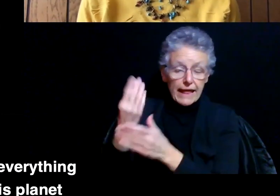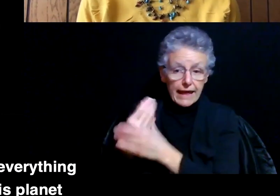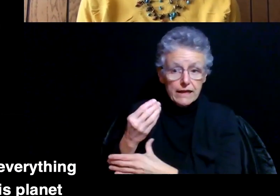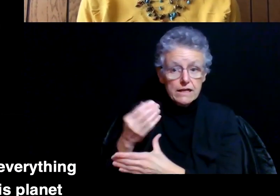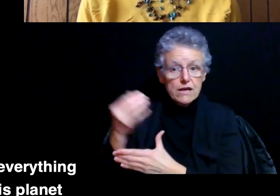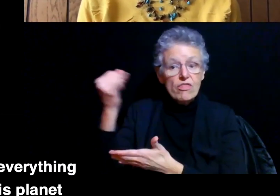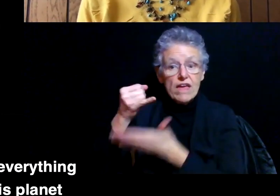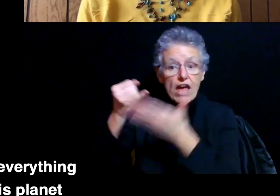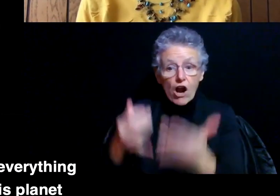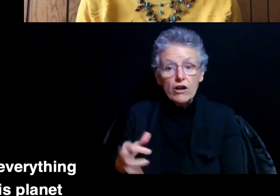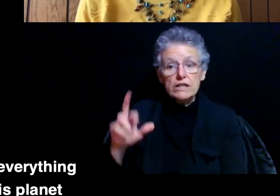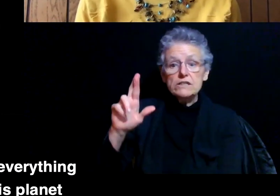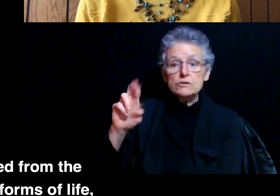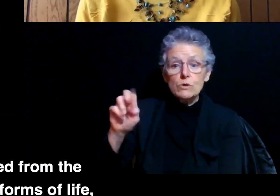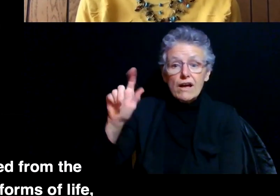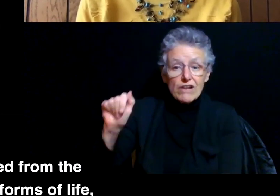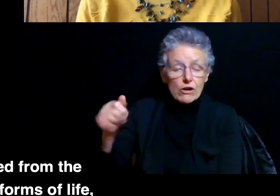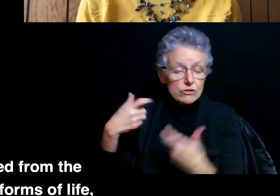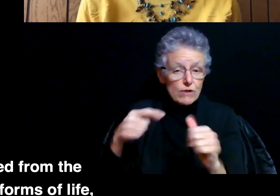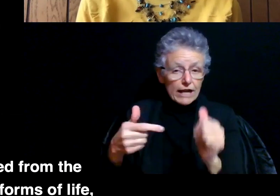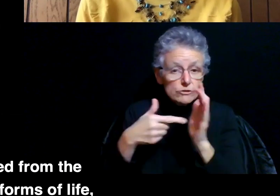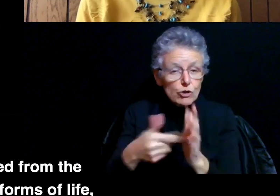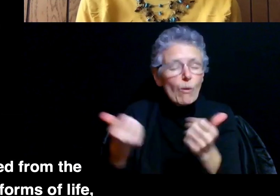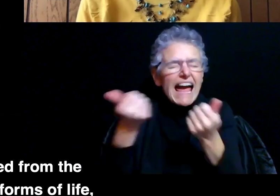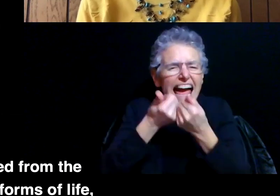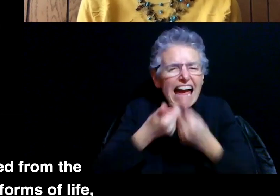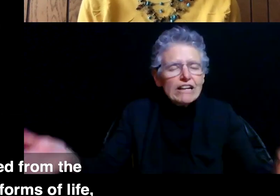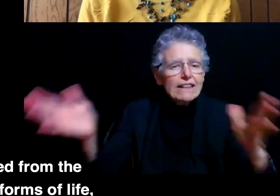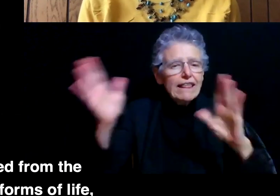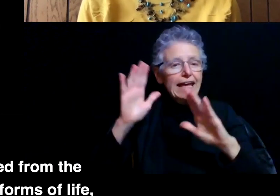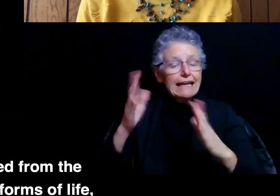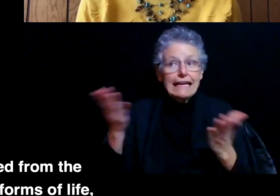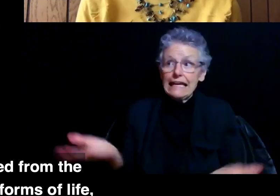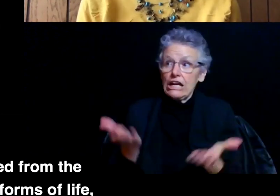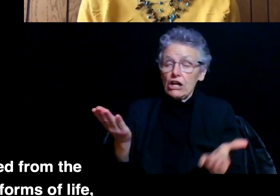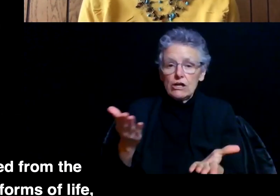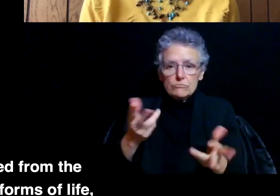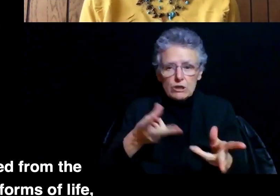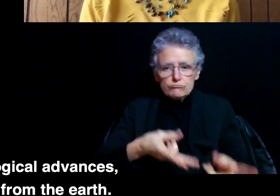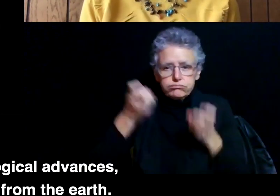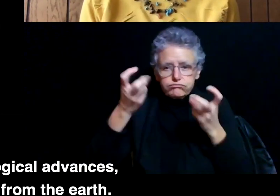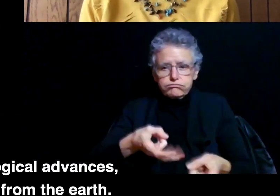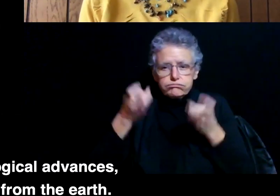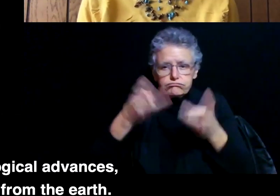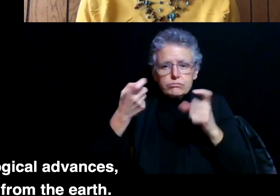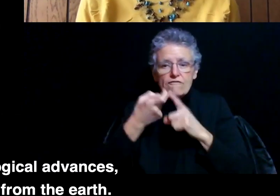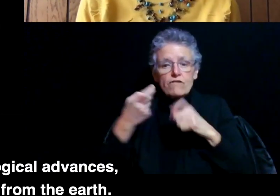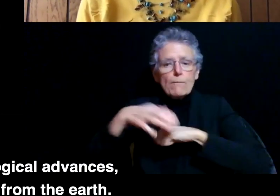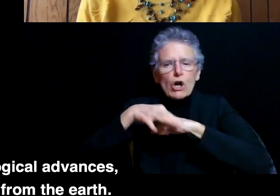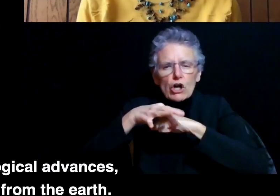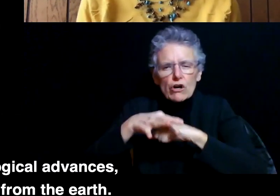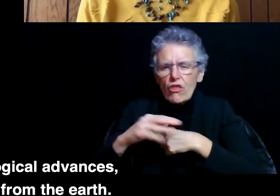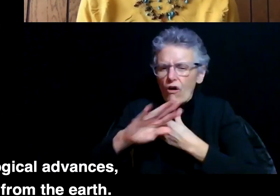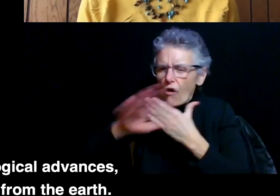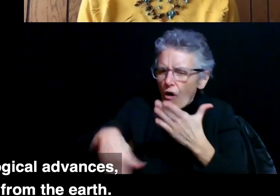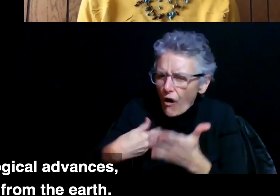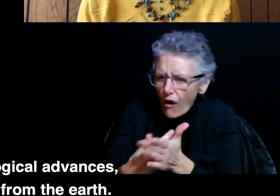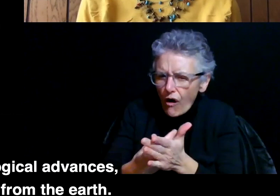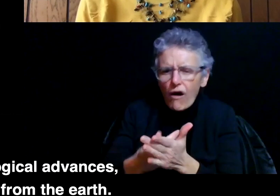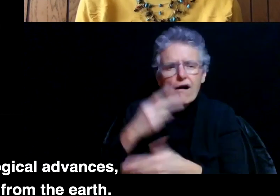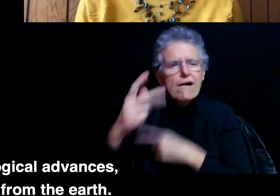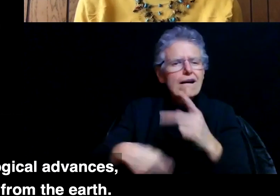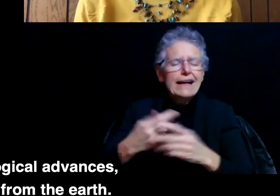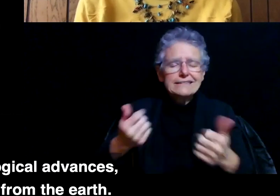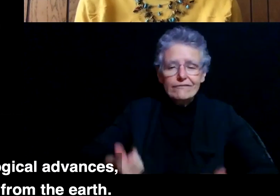on this planet is derived from the earth. All forms of life, any technological advances,